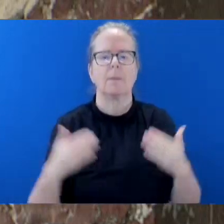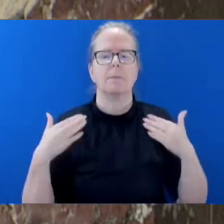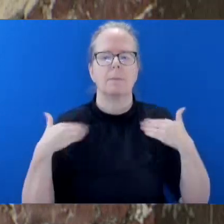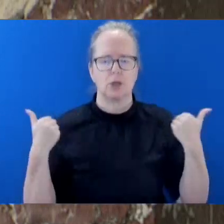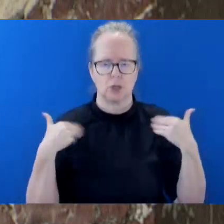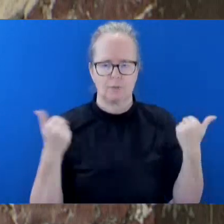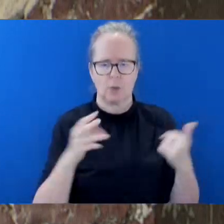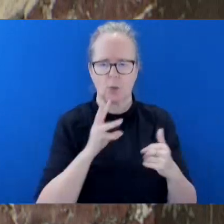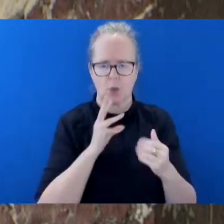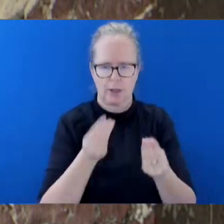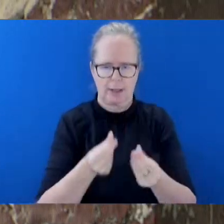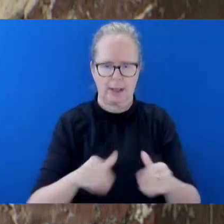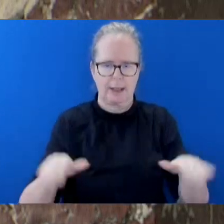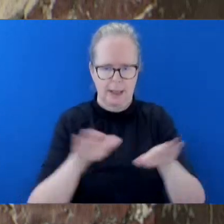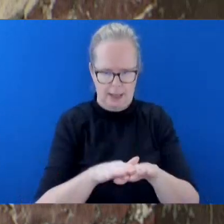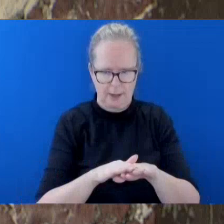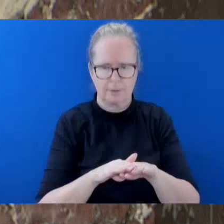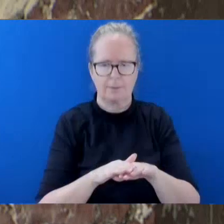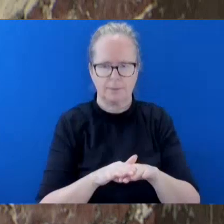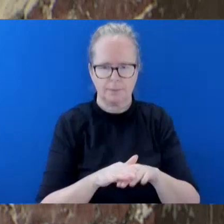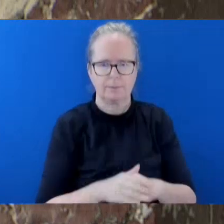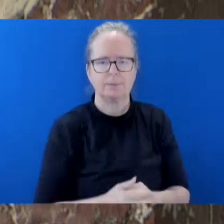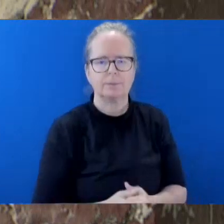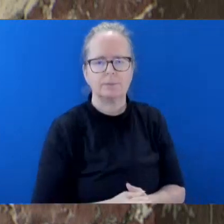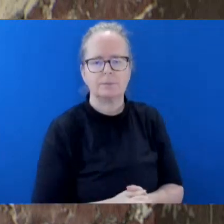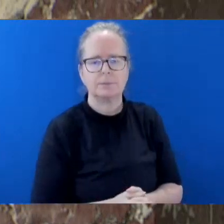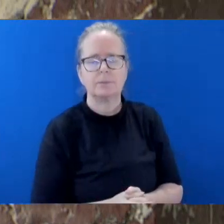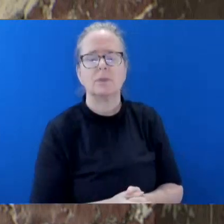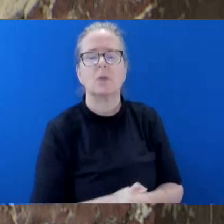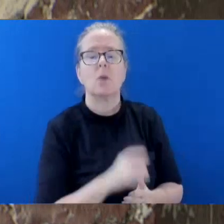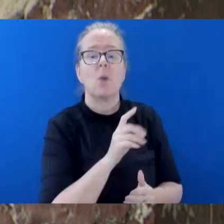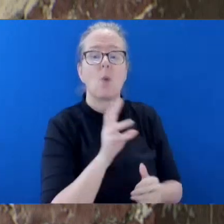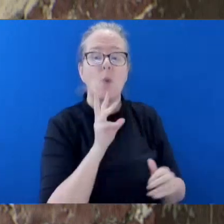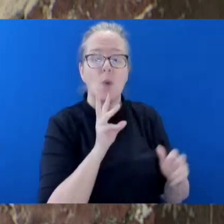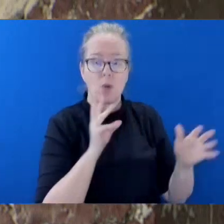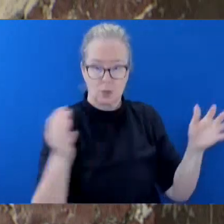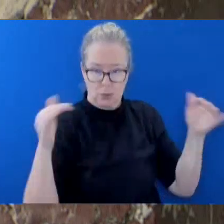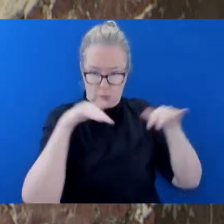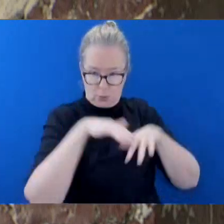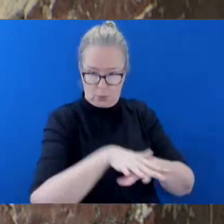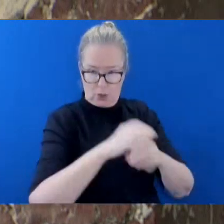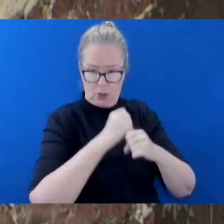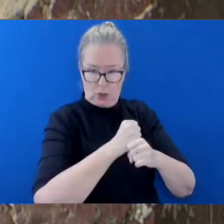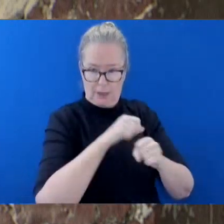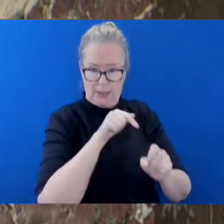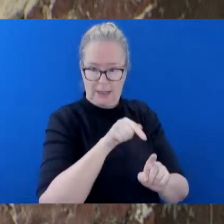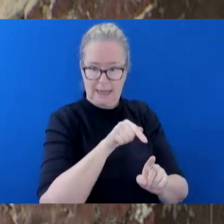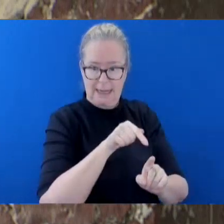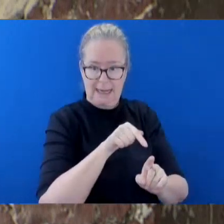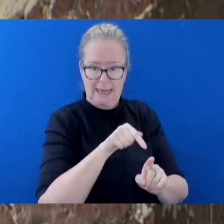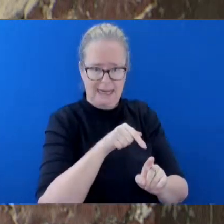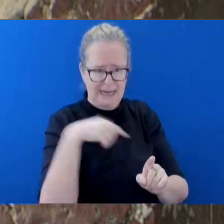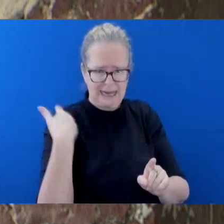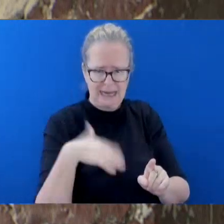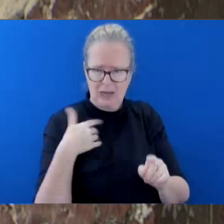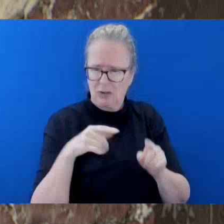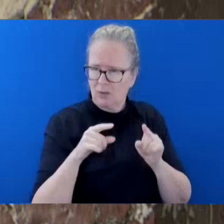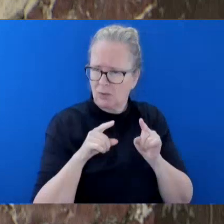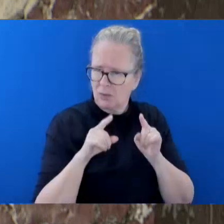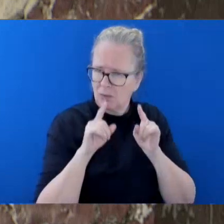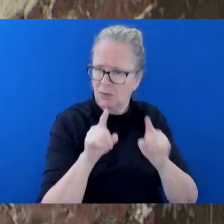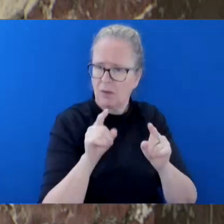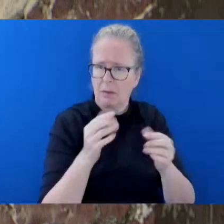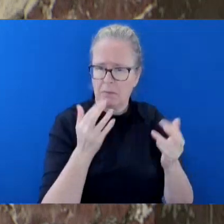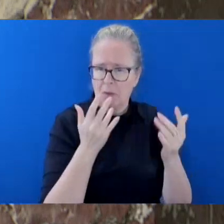Watershed security in a time of unprecedented wildfires and unprecedented droughts across our province, including in